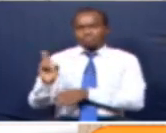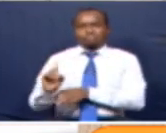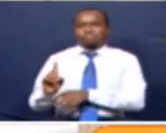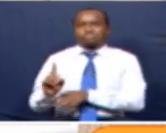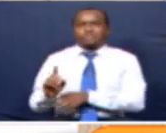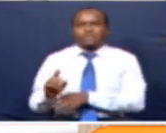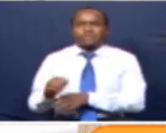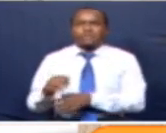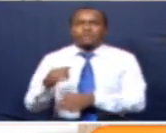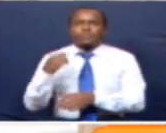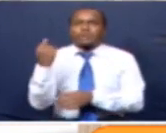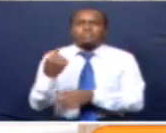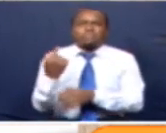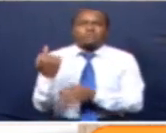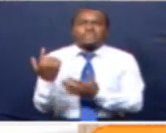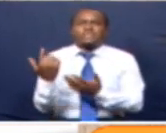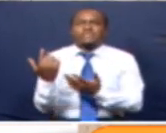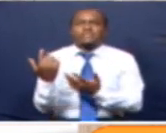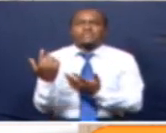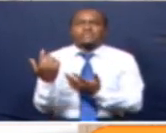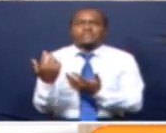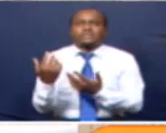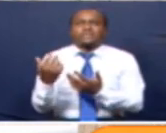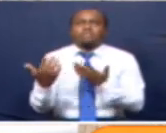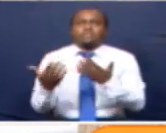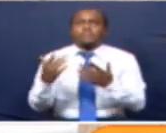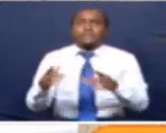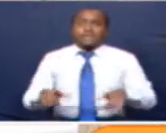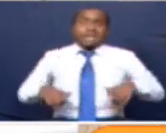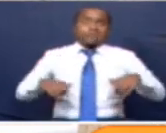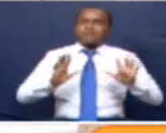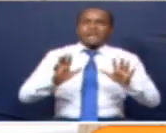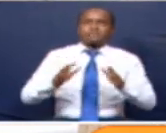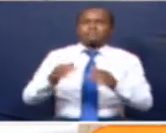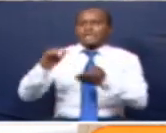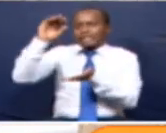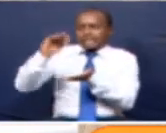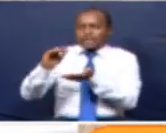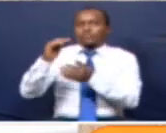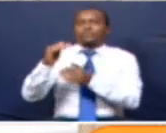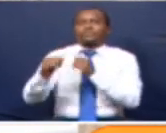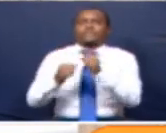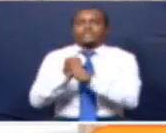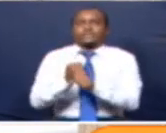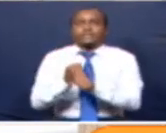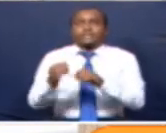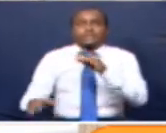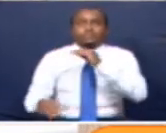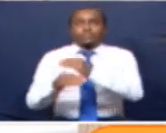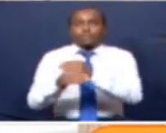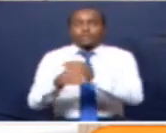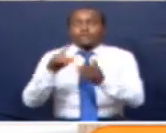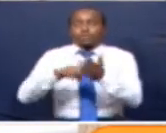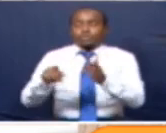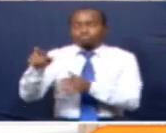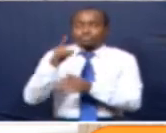we're looking at revisions, maybe not life, maybe something else. Let's have a reduction. And to add to what Mambale was saying,